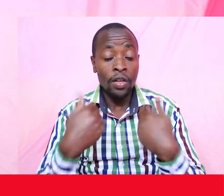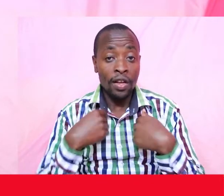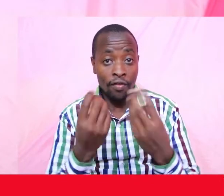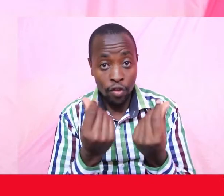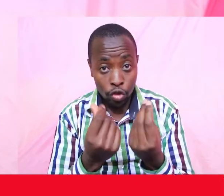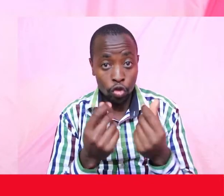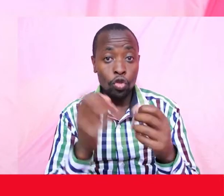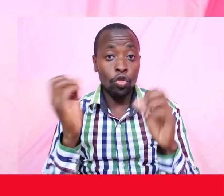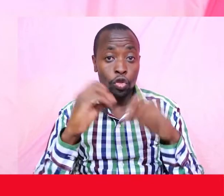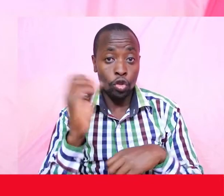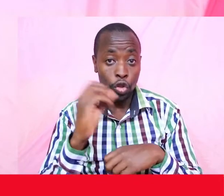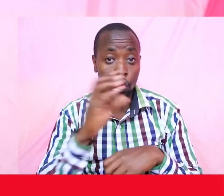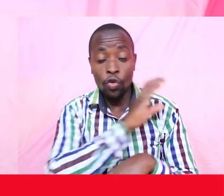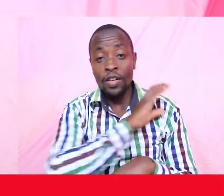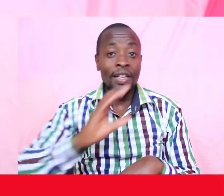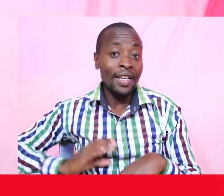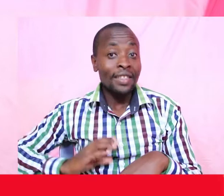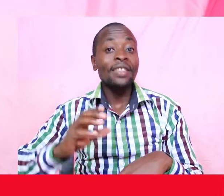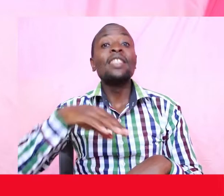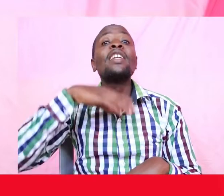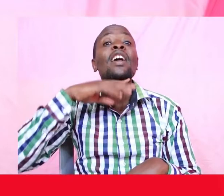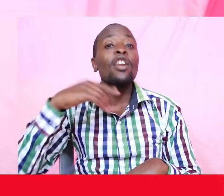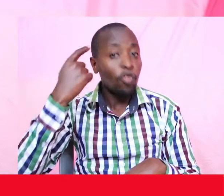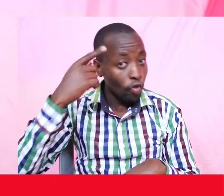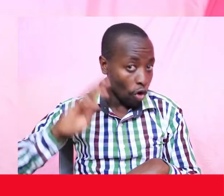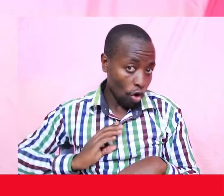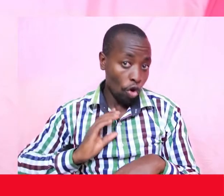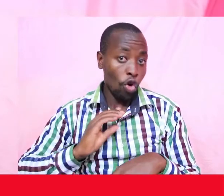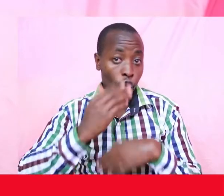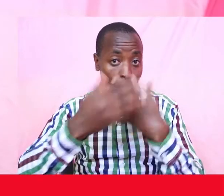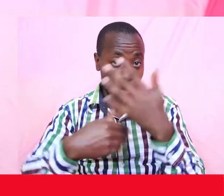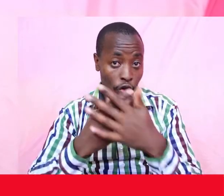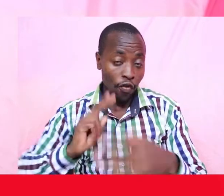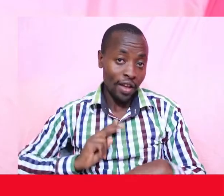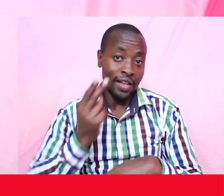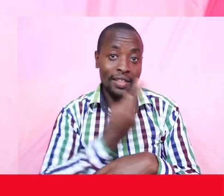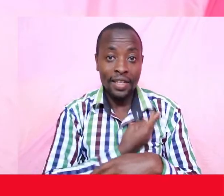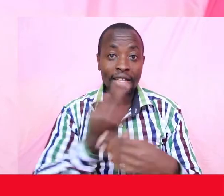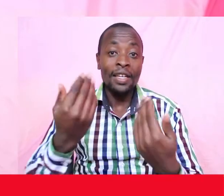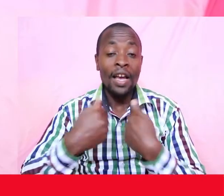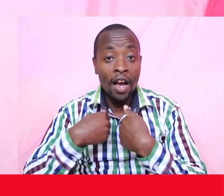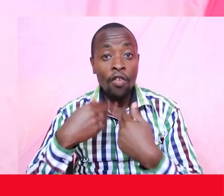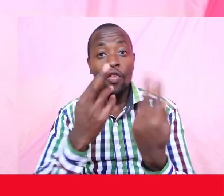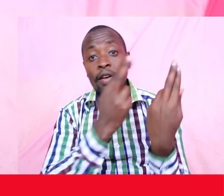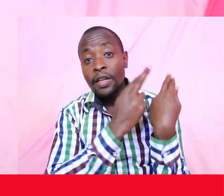solution. Christ died for all of us. Christ died and took our burden.